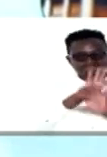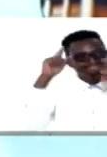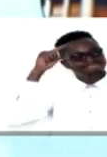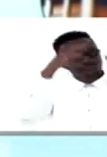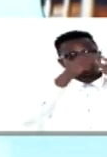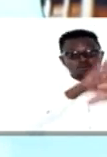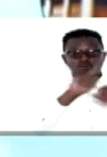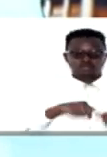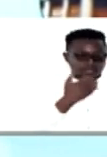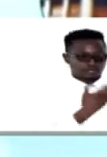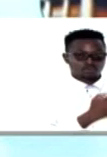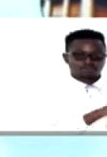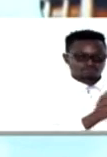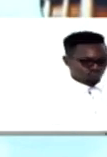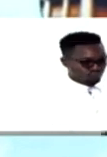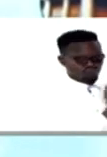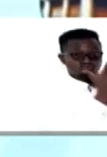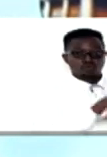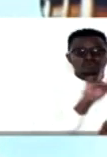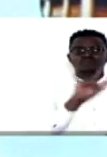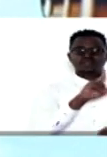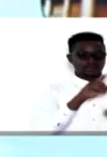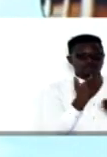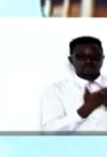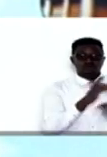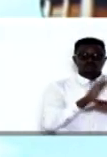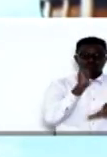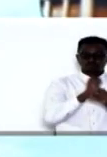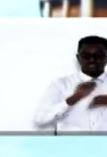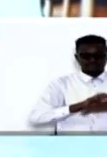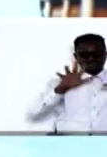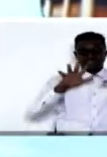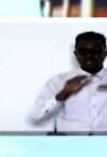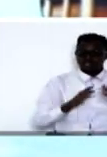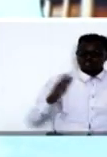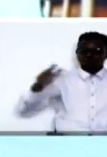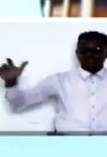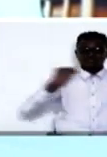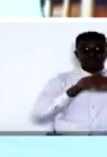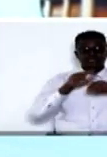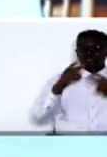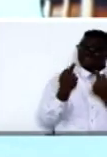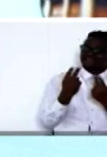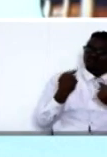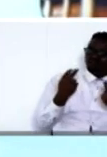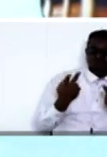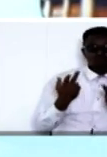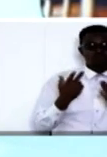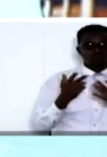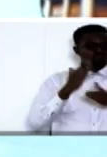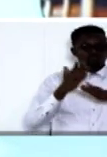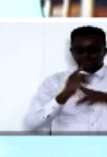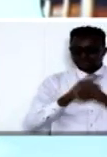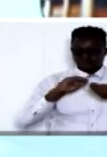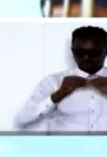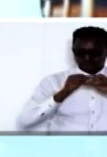the economy is to grow our economy in order to massively increase the number of new jobs created in our